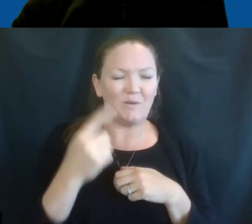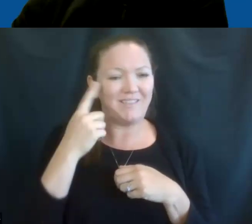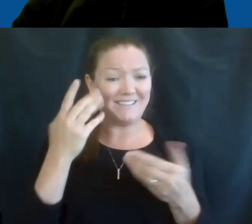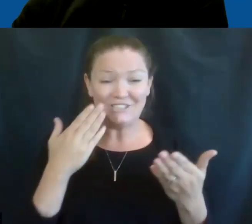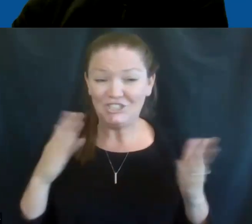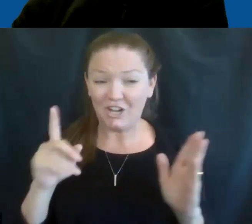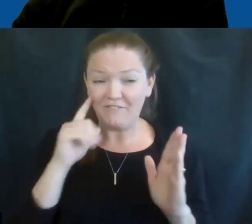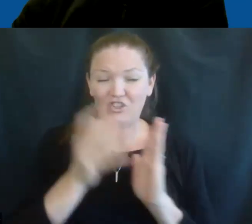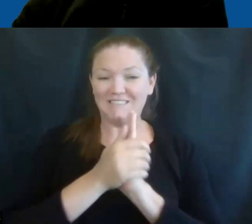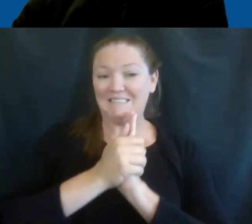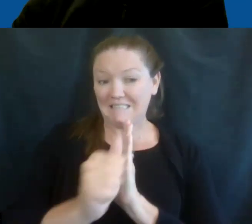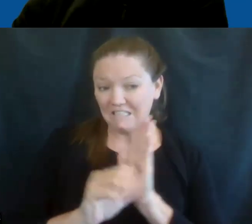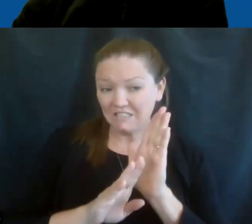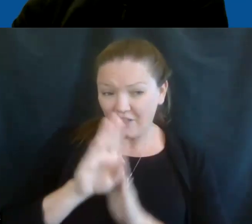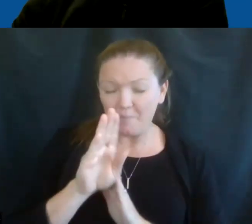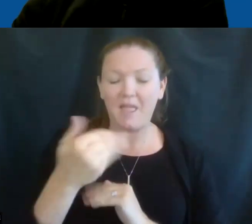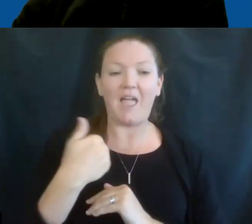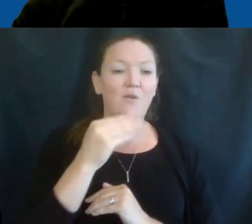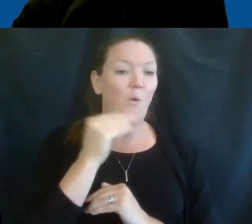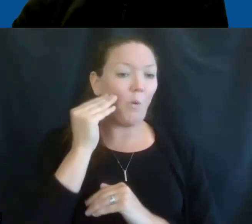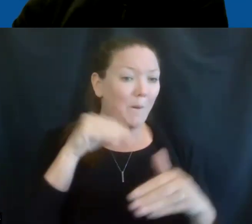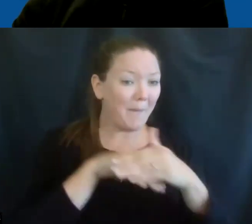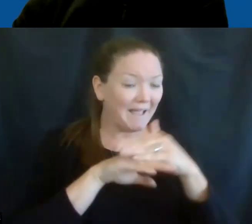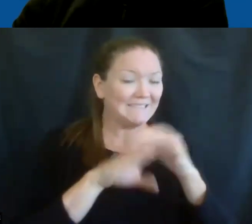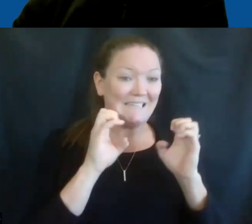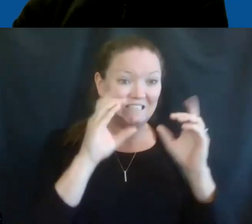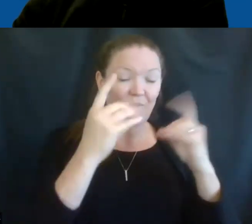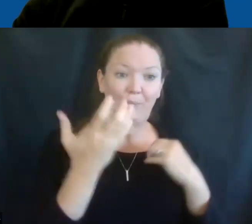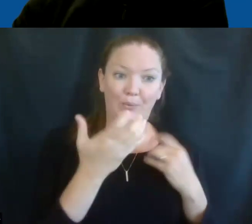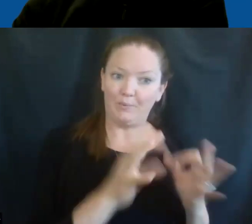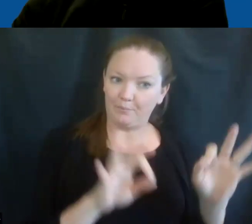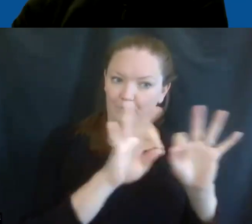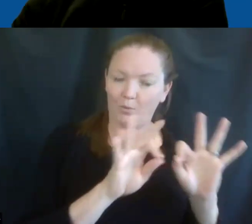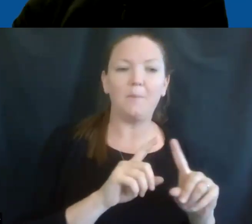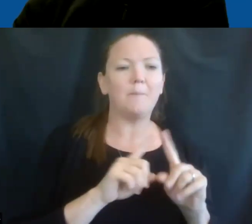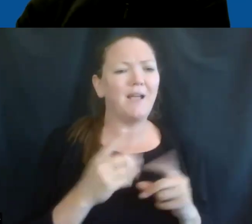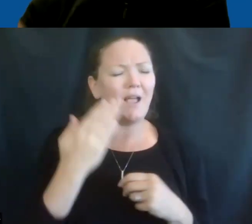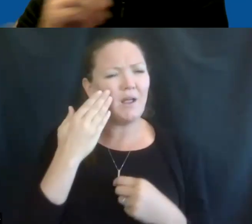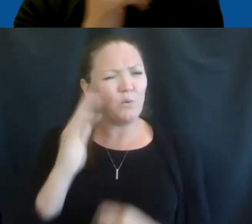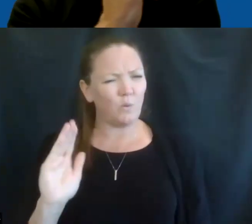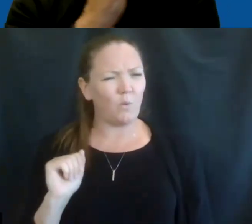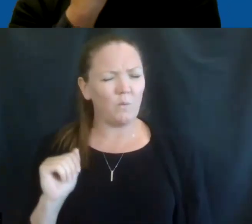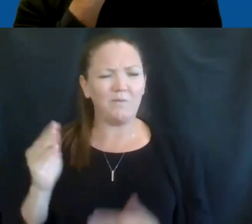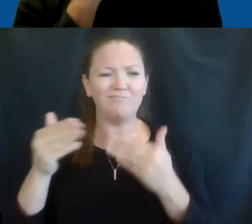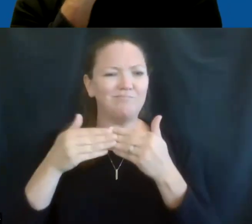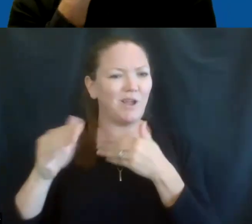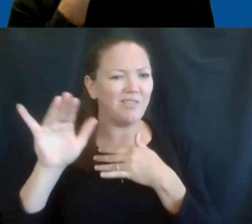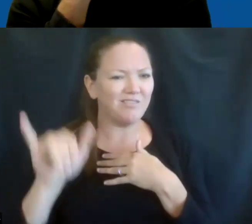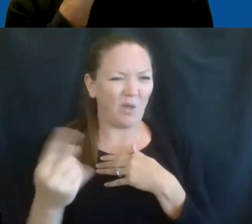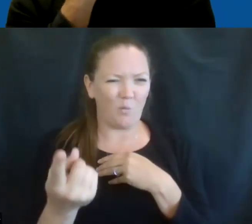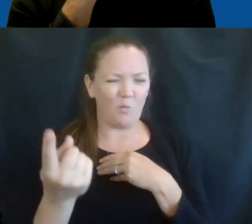especially for skill building, having access at home and for education is pretty important. But I don't know beyond that one